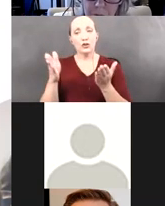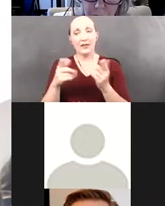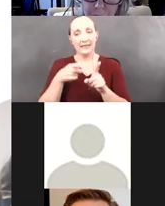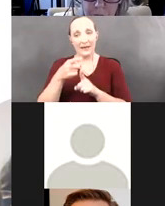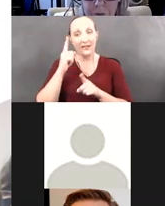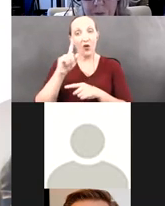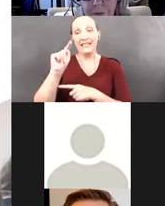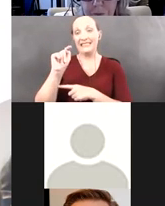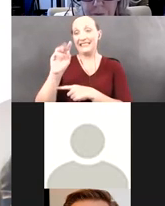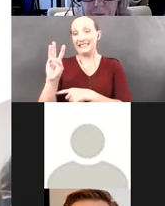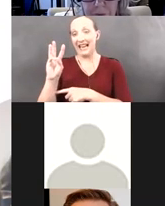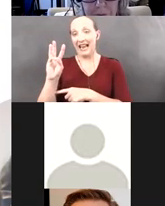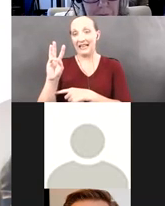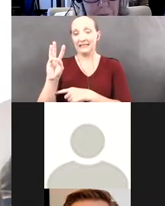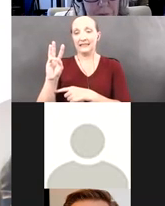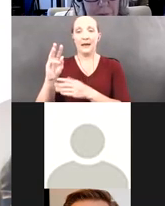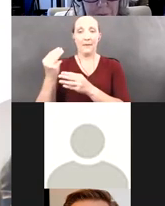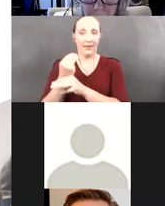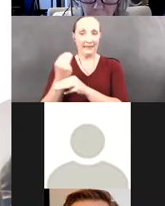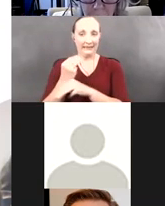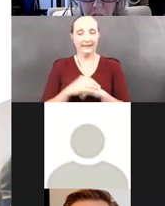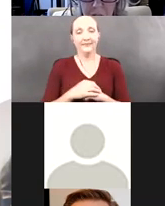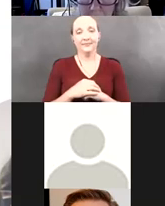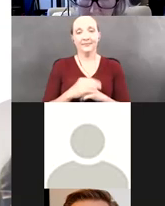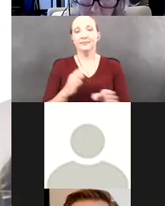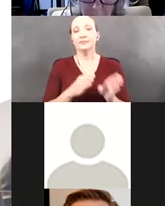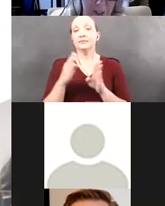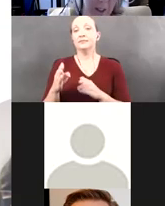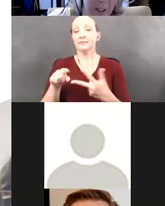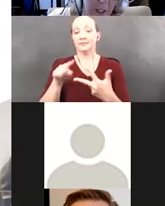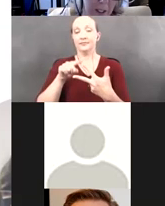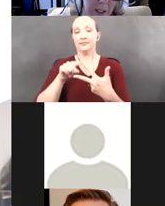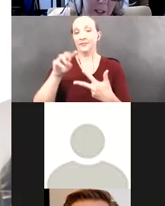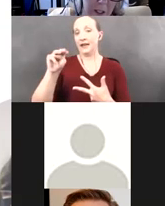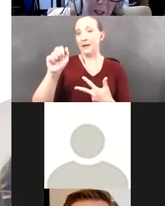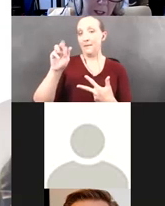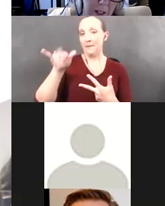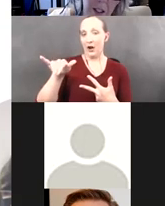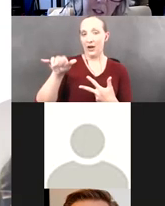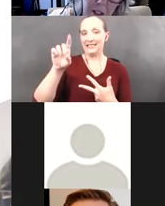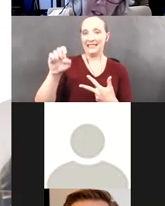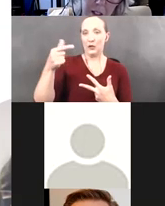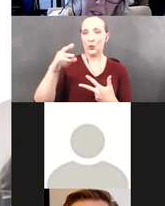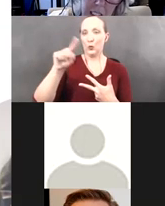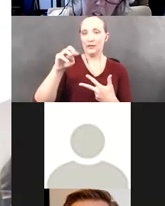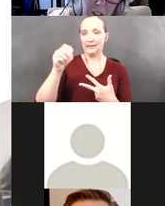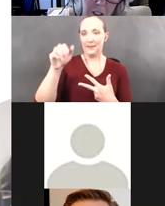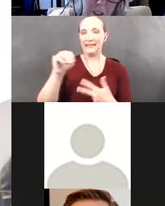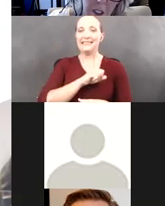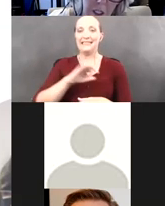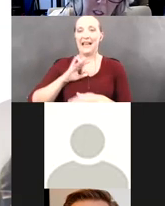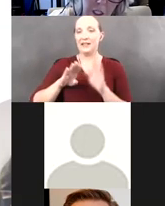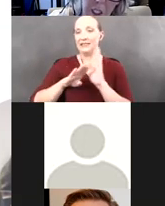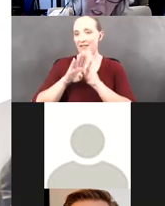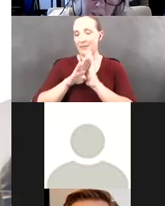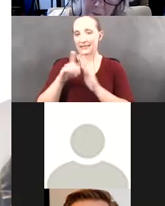servicio de Mathematics. enseñanza para kinder transicional Good a morning, sexto grado everyone. My en name is Mary D. matemáticas. Guzman, and I am Buenos Staff días, yo soy Development Mary D. Guzman. Specialist for Yo soy